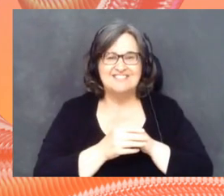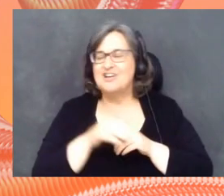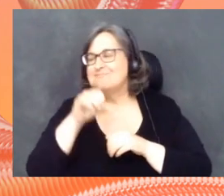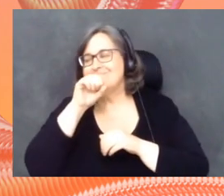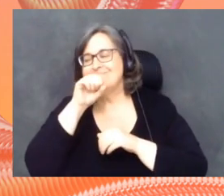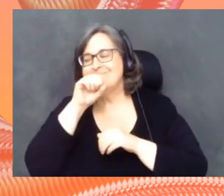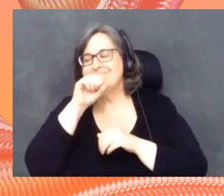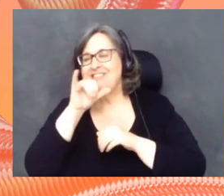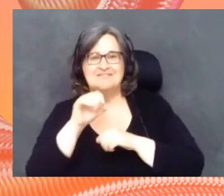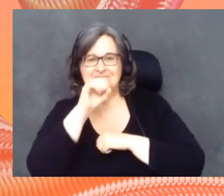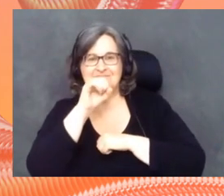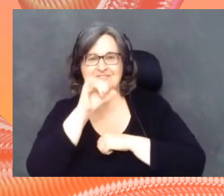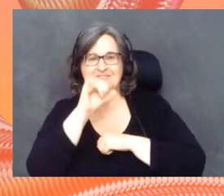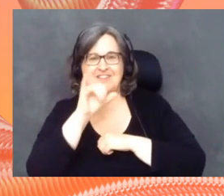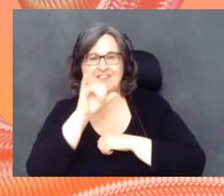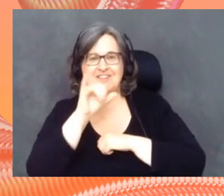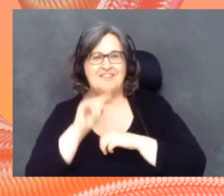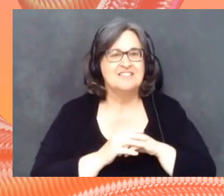It's really sweet.